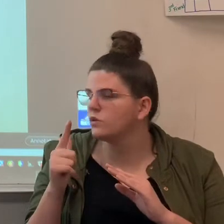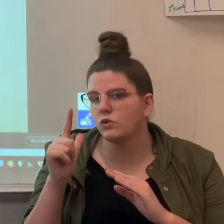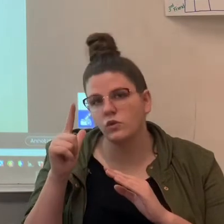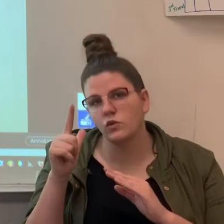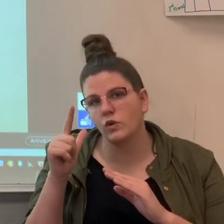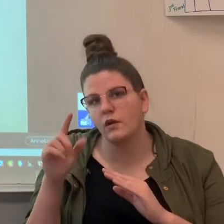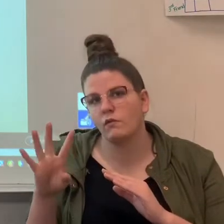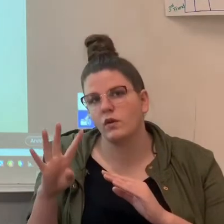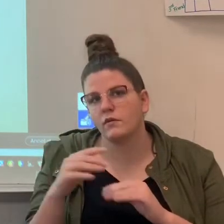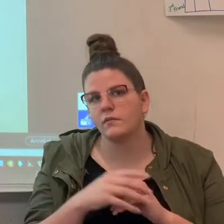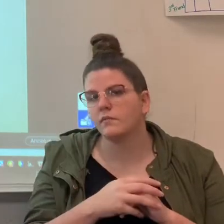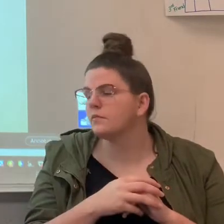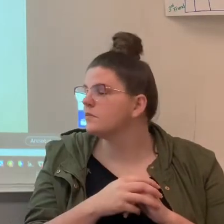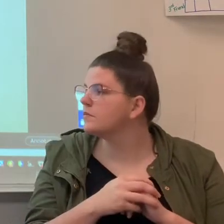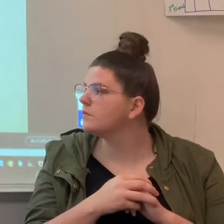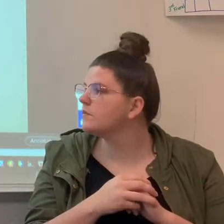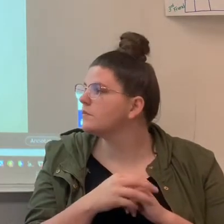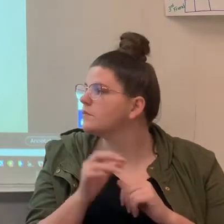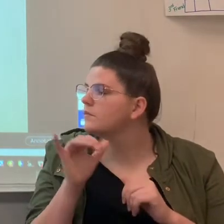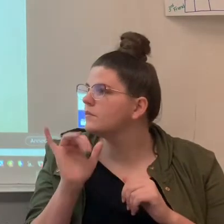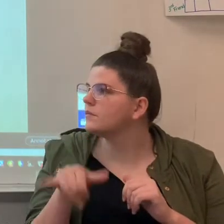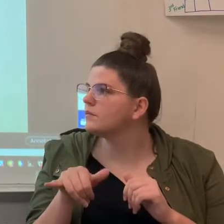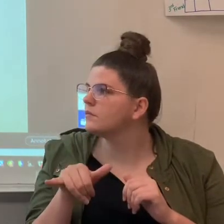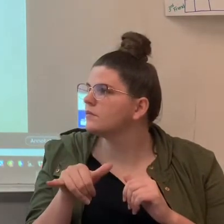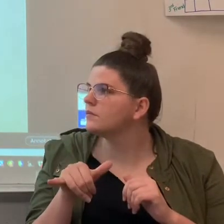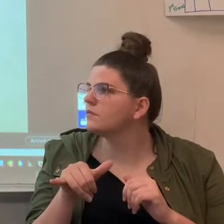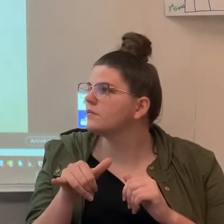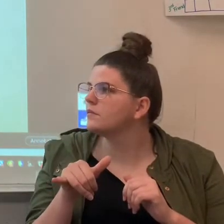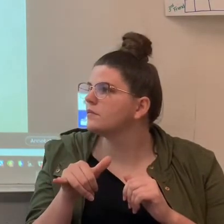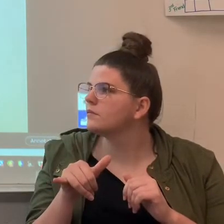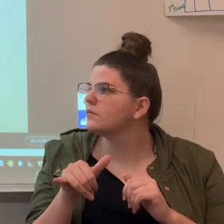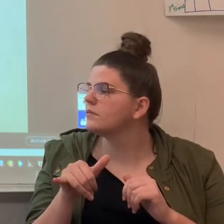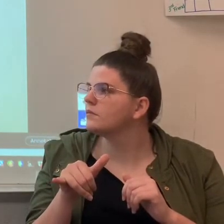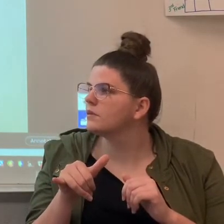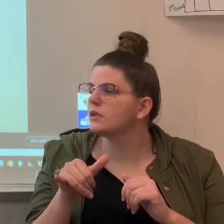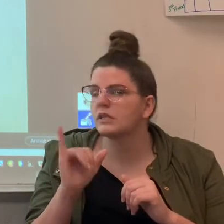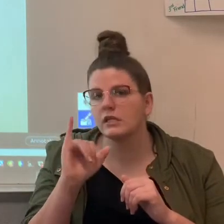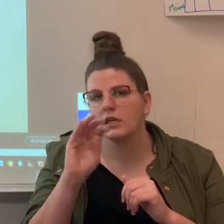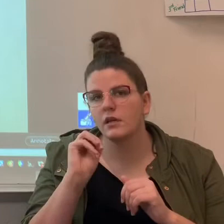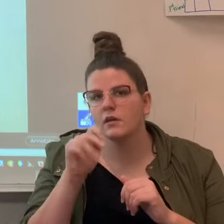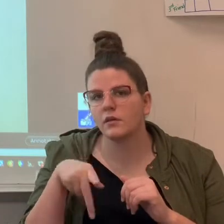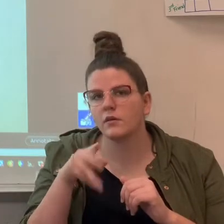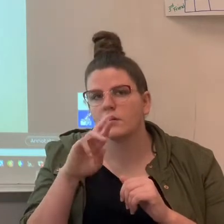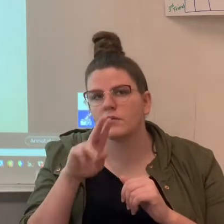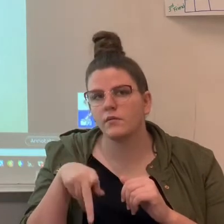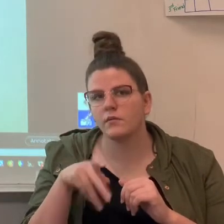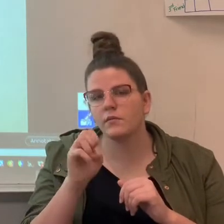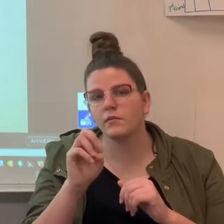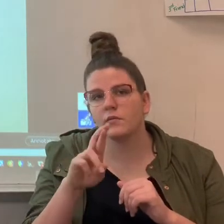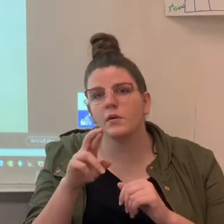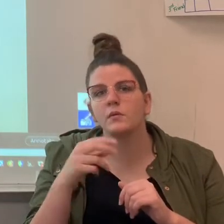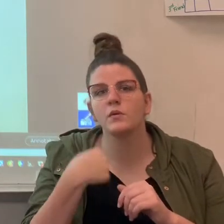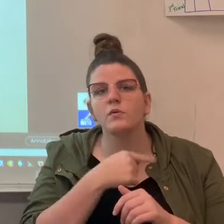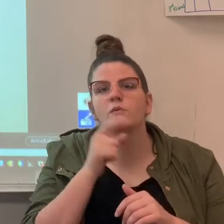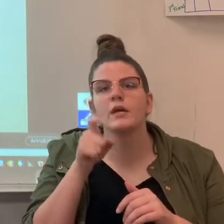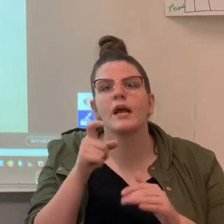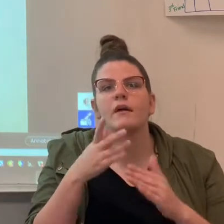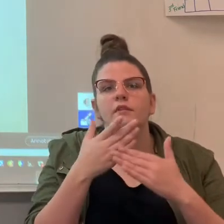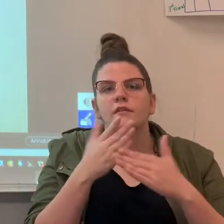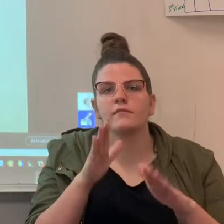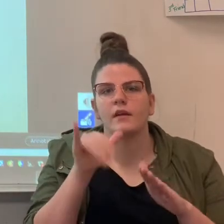24. Now that is definitely, well, that's actually an improper, so we would have to house divide it